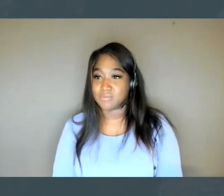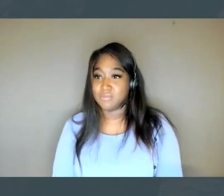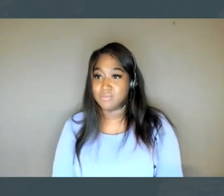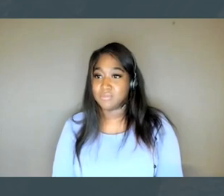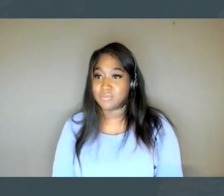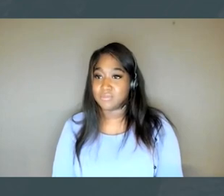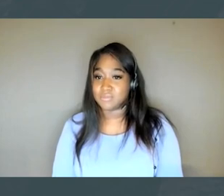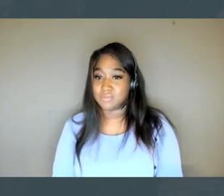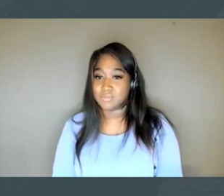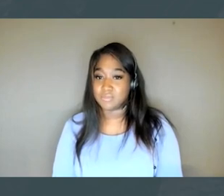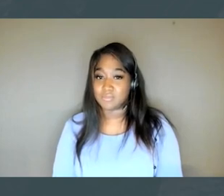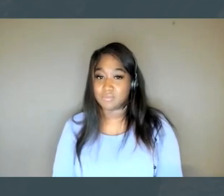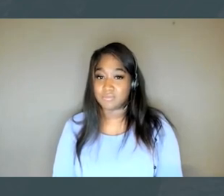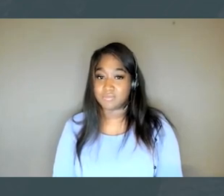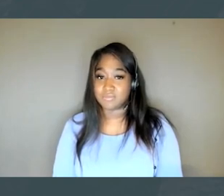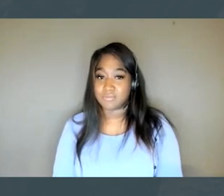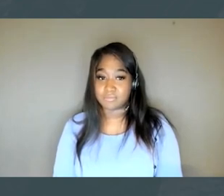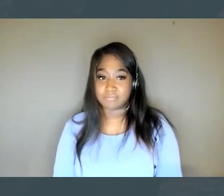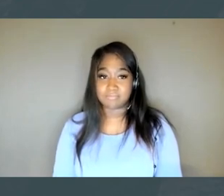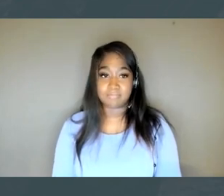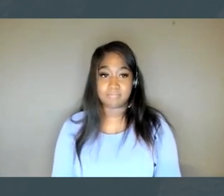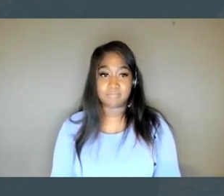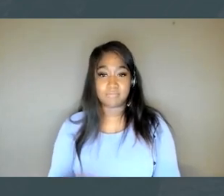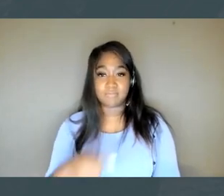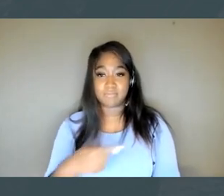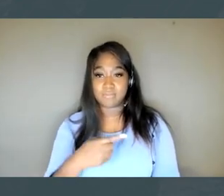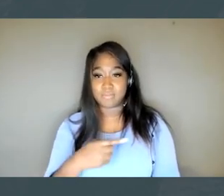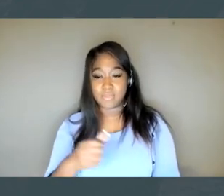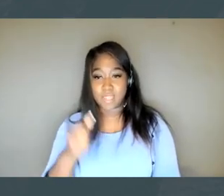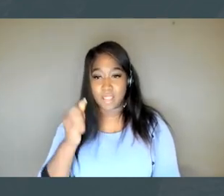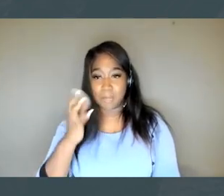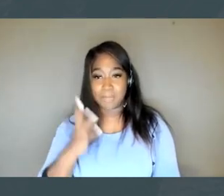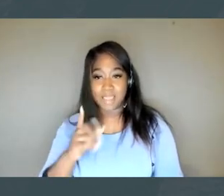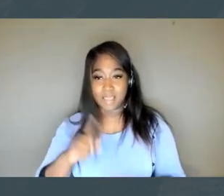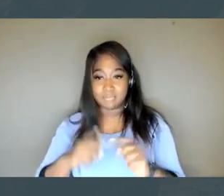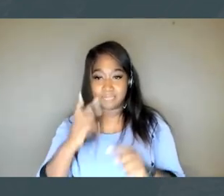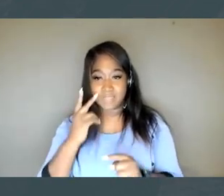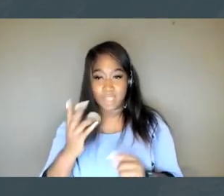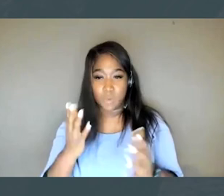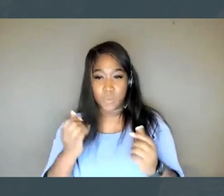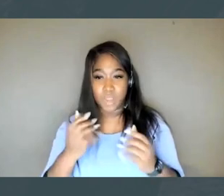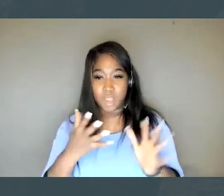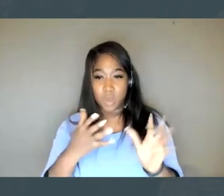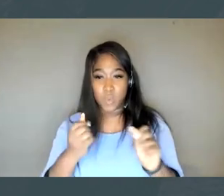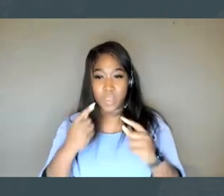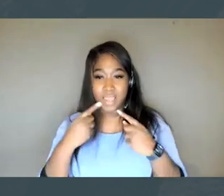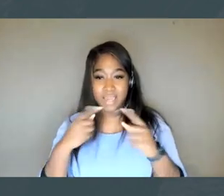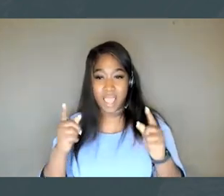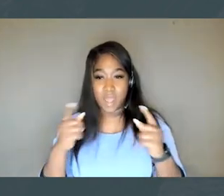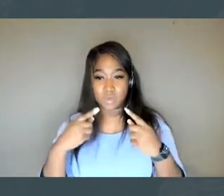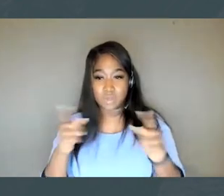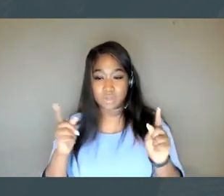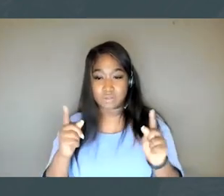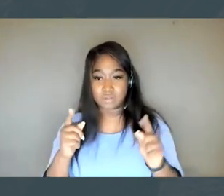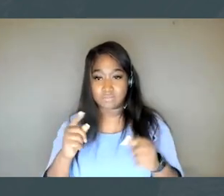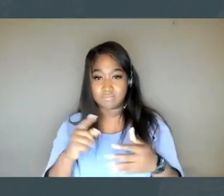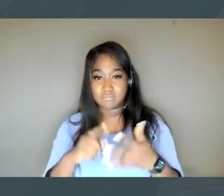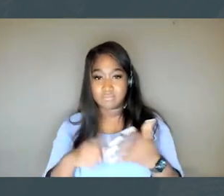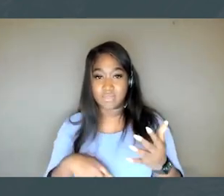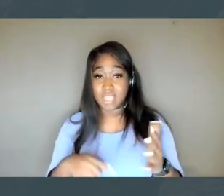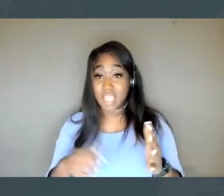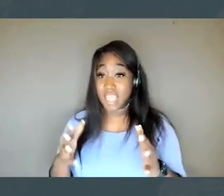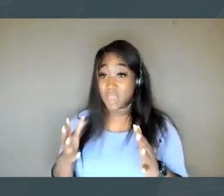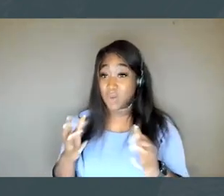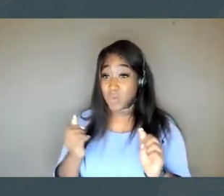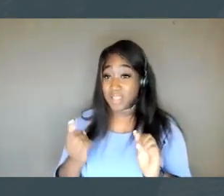So we just want to make a couple of very quick announcements. Just really quickly, again,